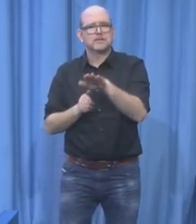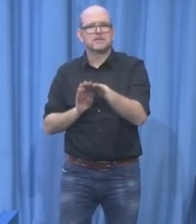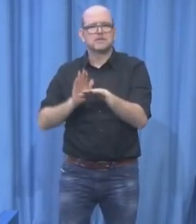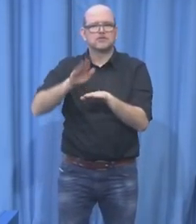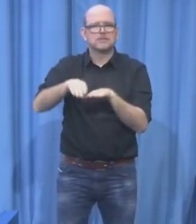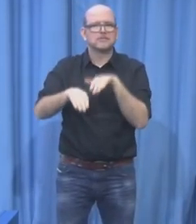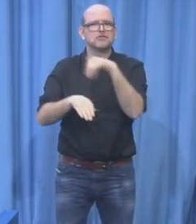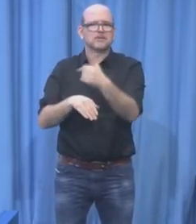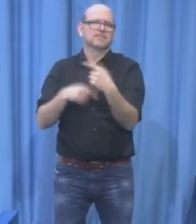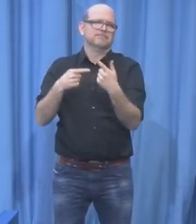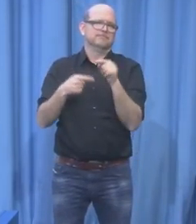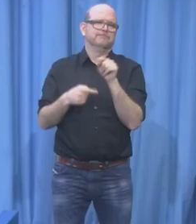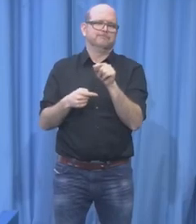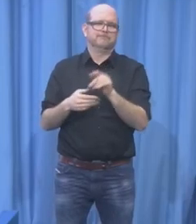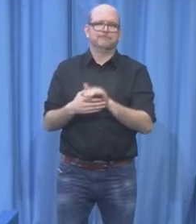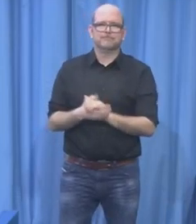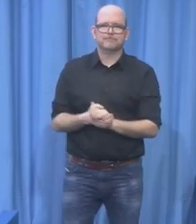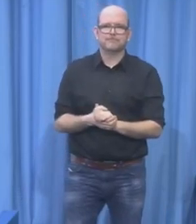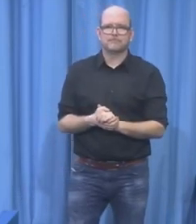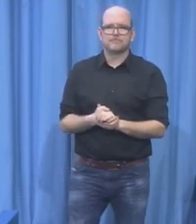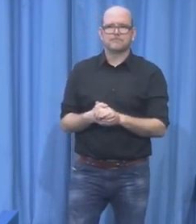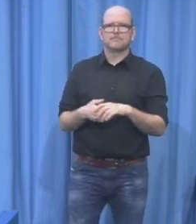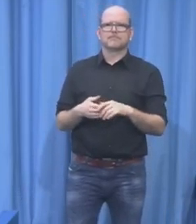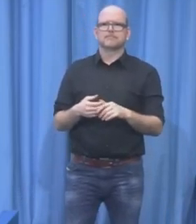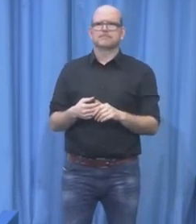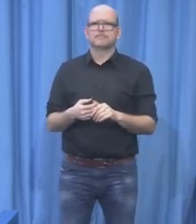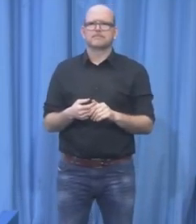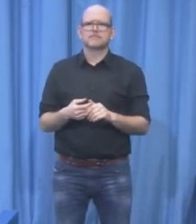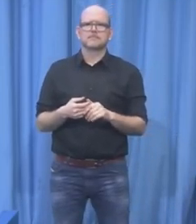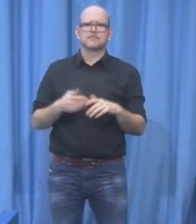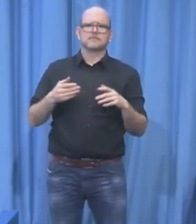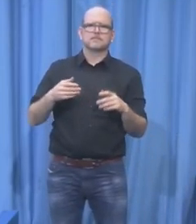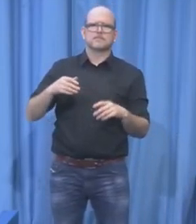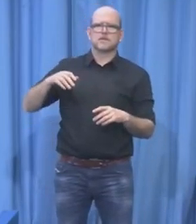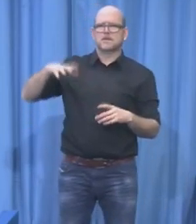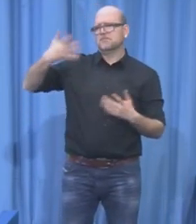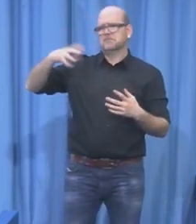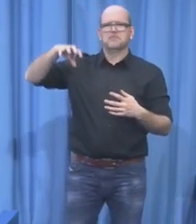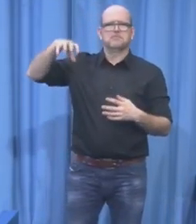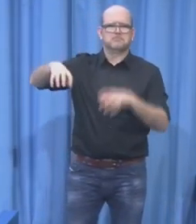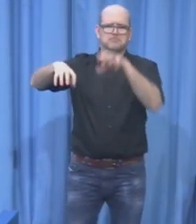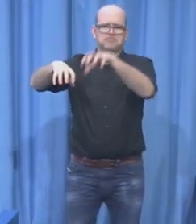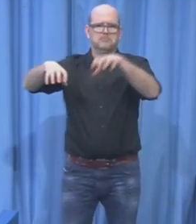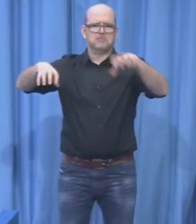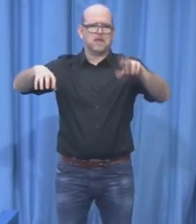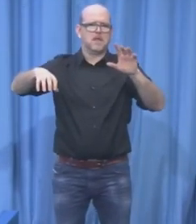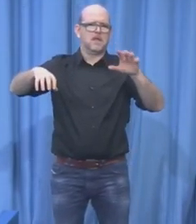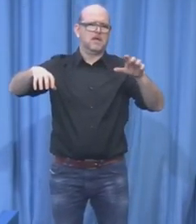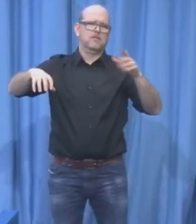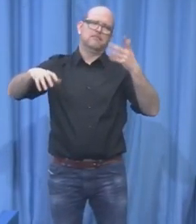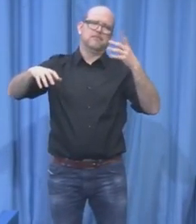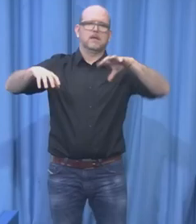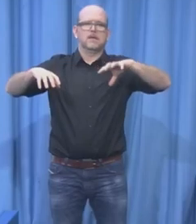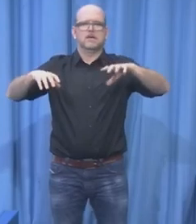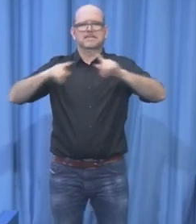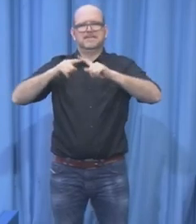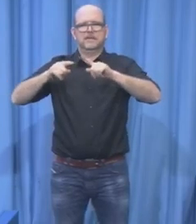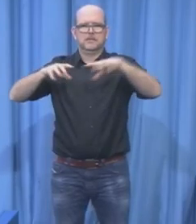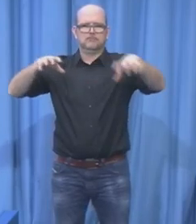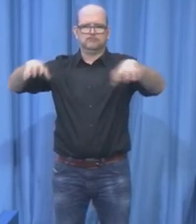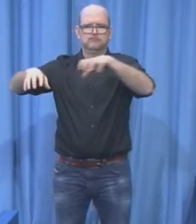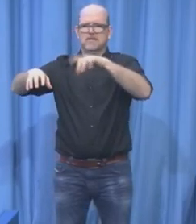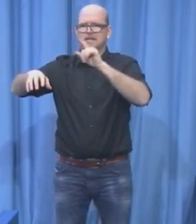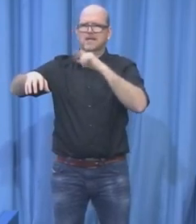into meltdown in around 2008. So when we started Project Search, there was no recruitment happening in the hospital. So this